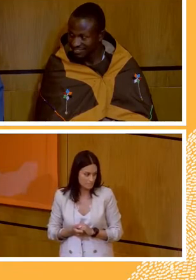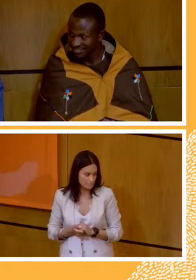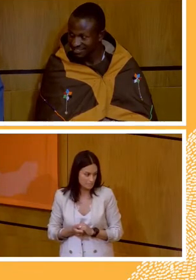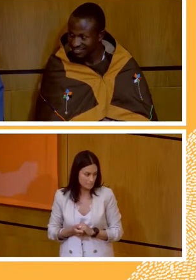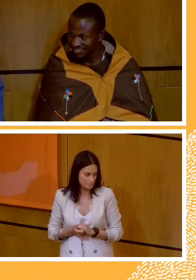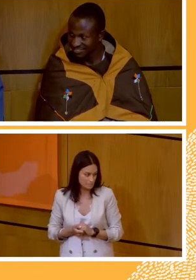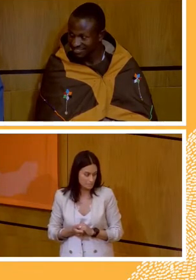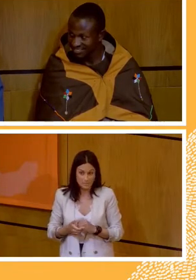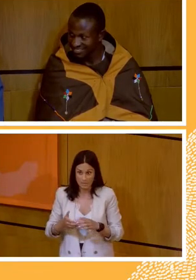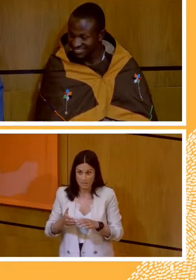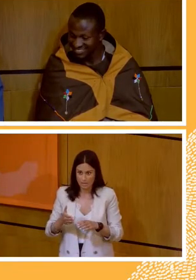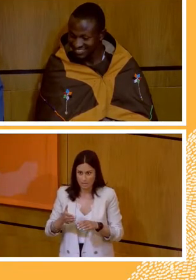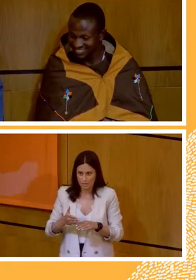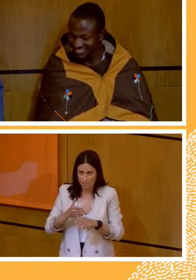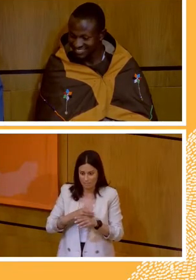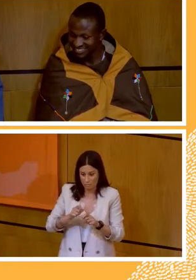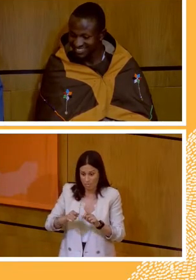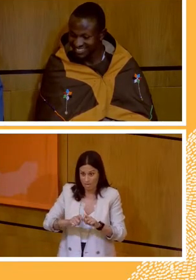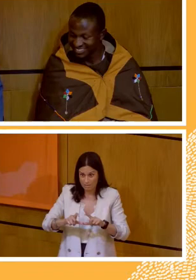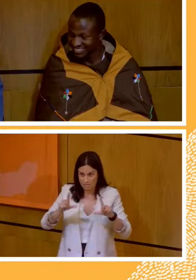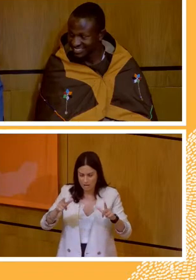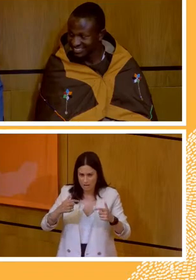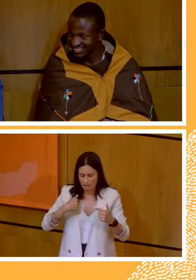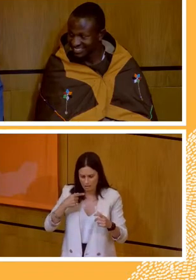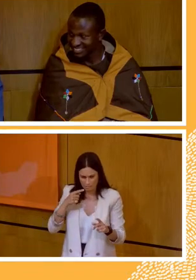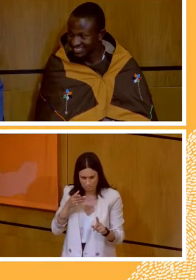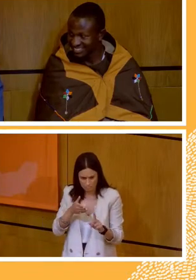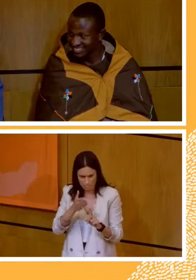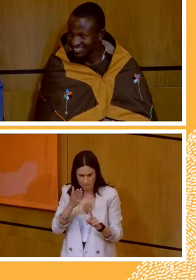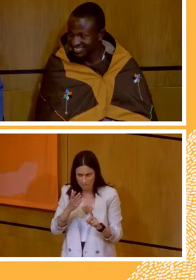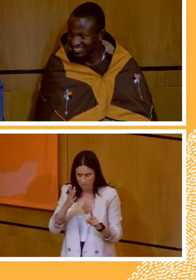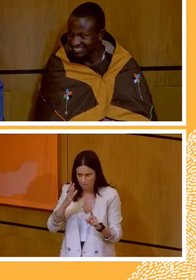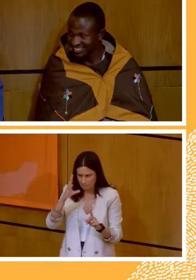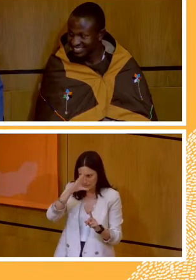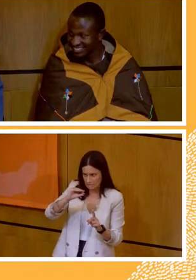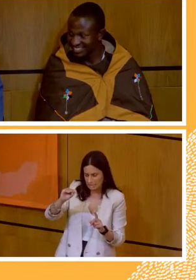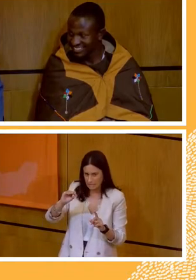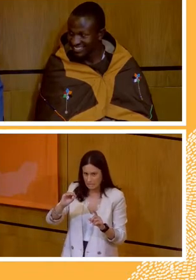So before we talk about the next slide, I do want to just